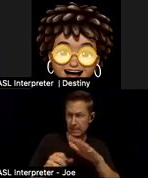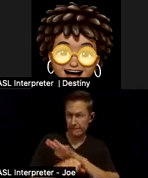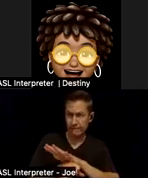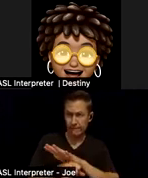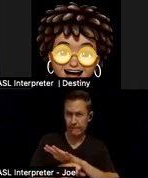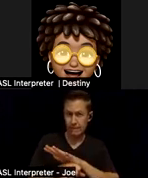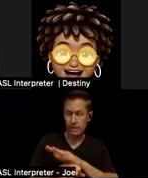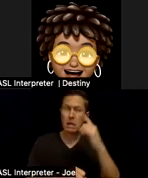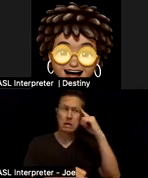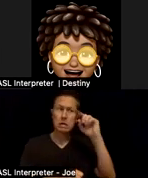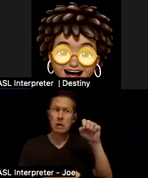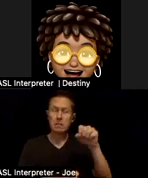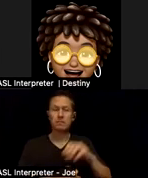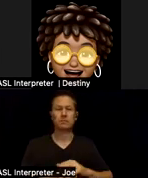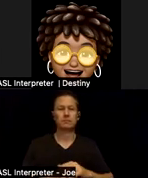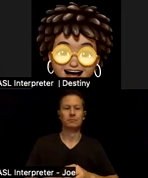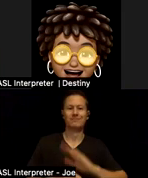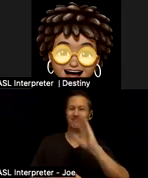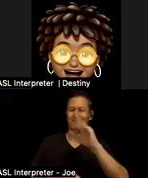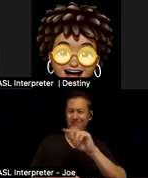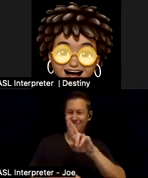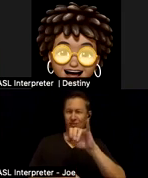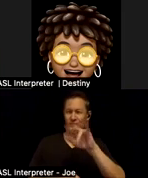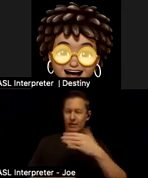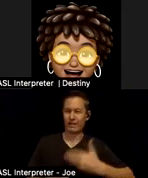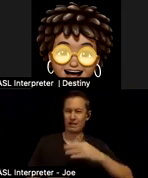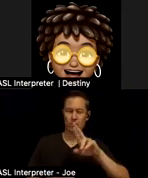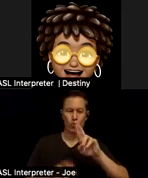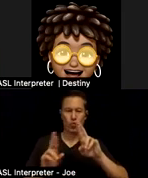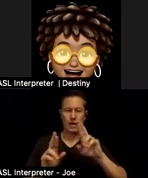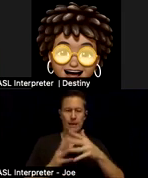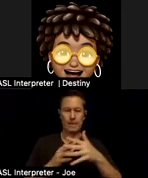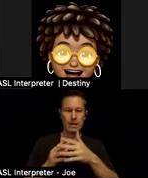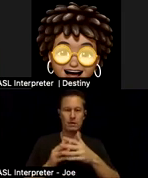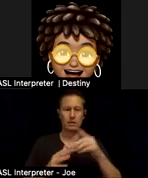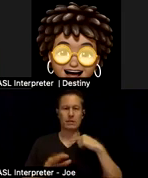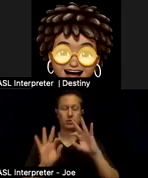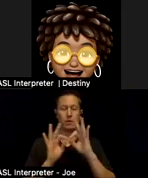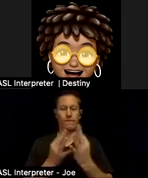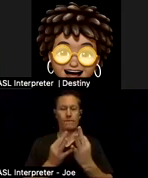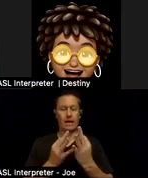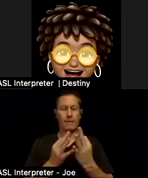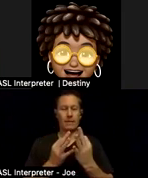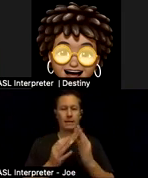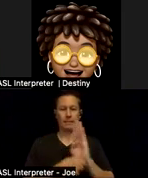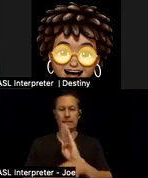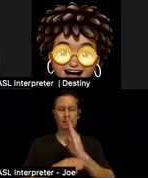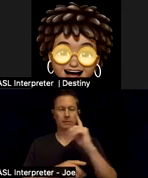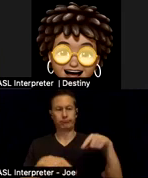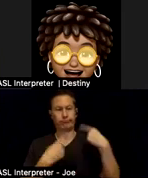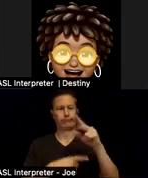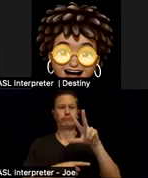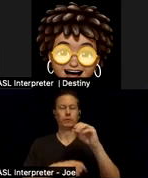I think so. Okay. Hi, my name is Trevyn Reese with Ready America. This is our family-owned business for 30 years. Today, we